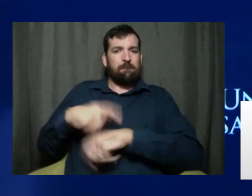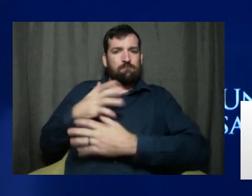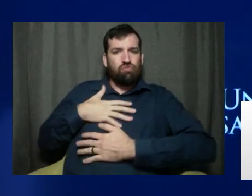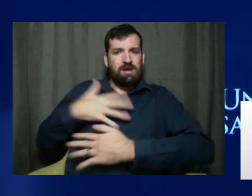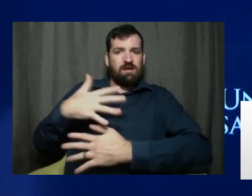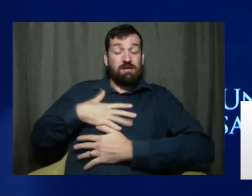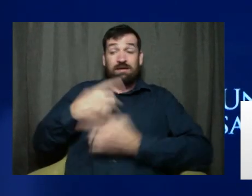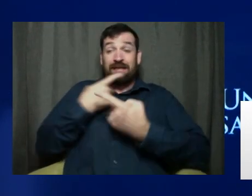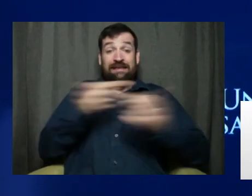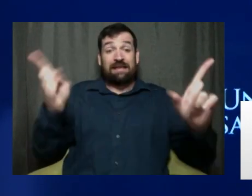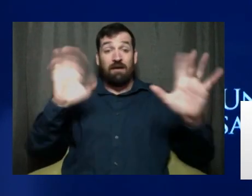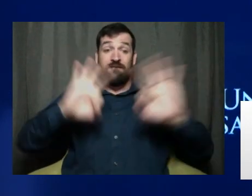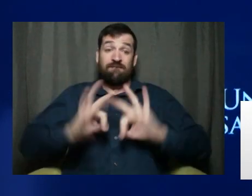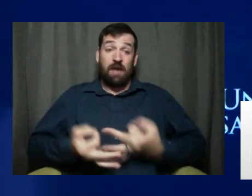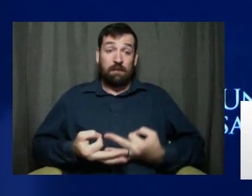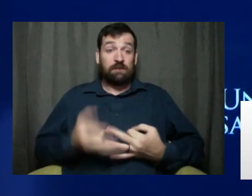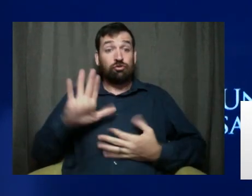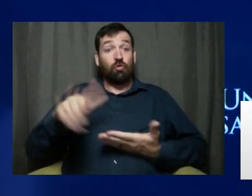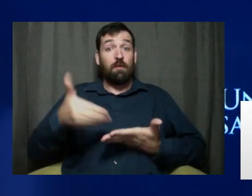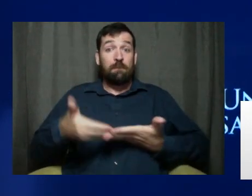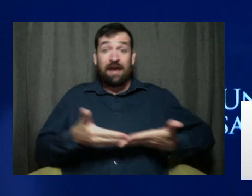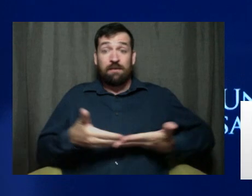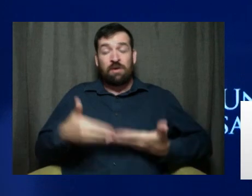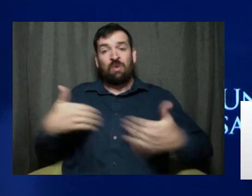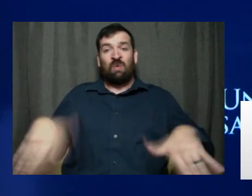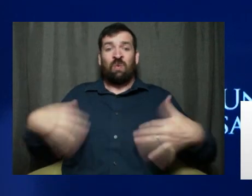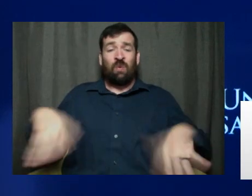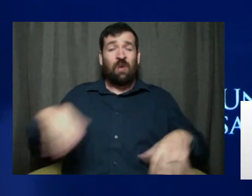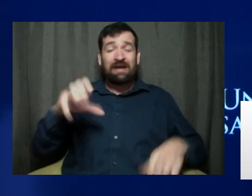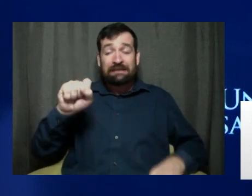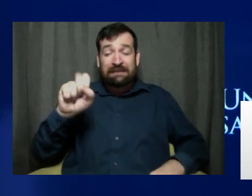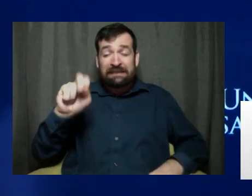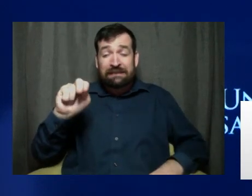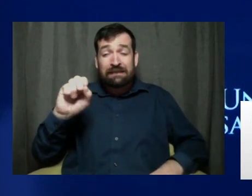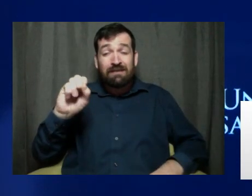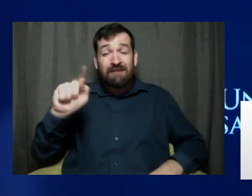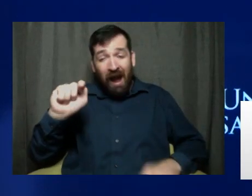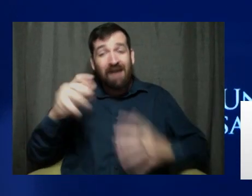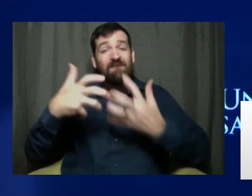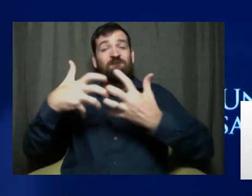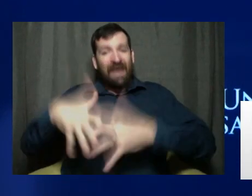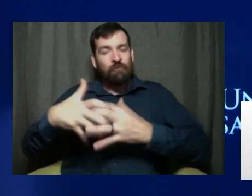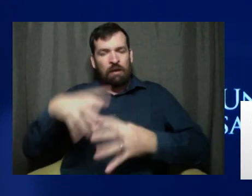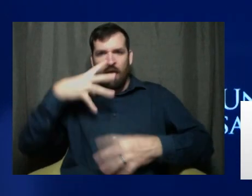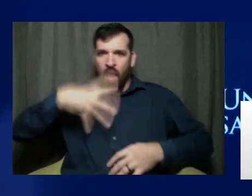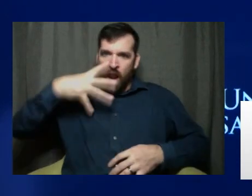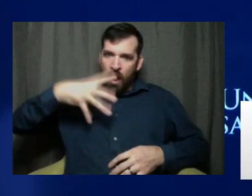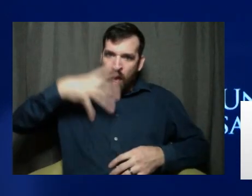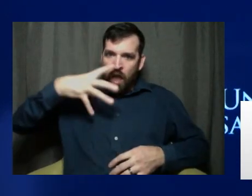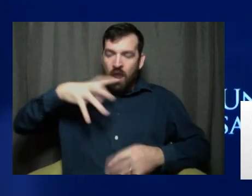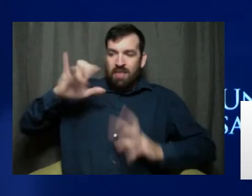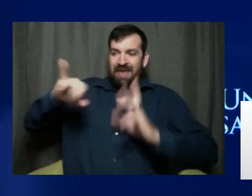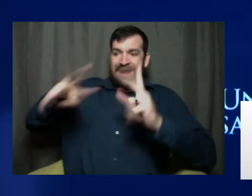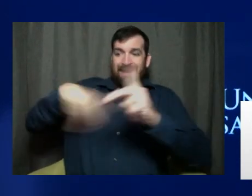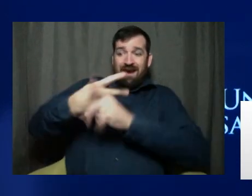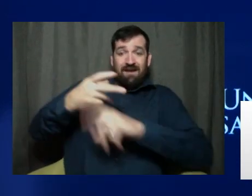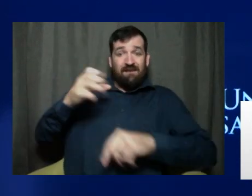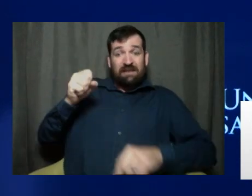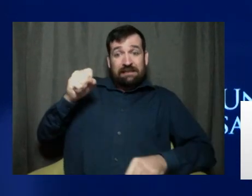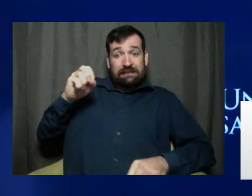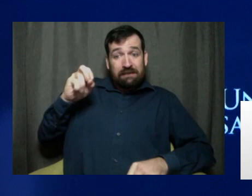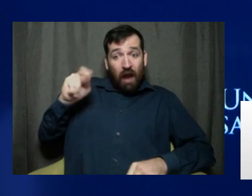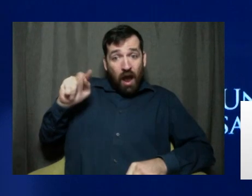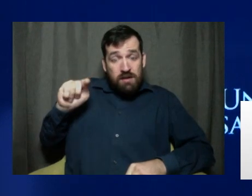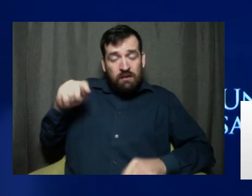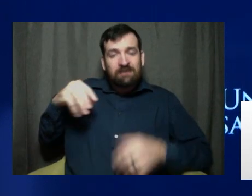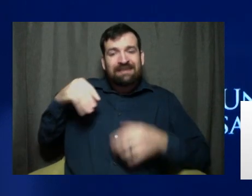families, your baby is a massive snot factory on top of the fact now they kind of have that type of snot down in their lungs. And